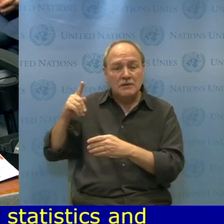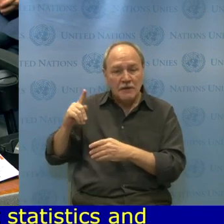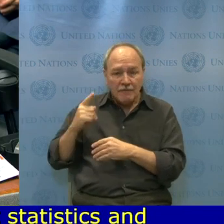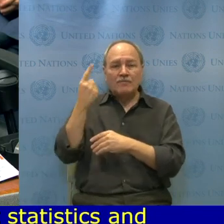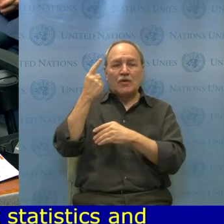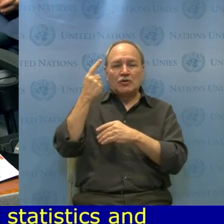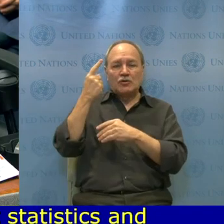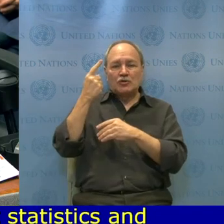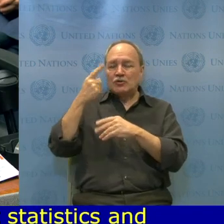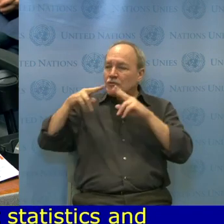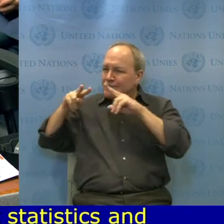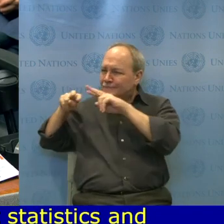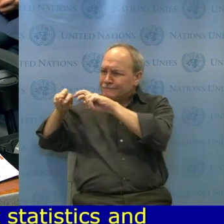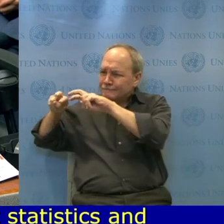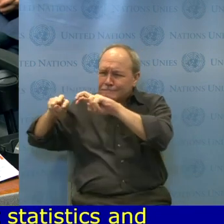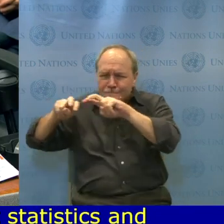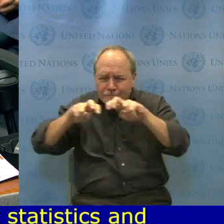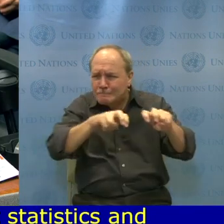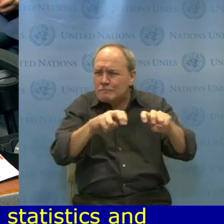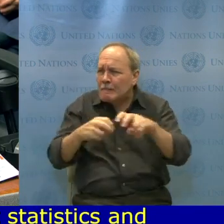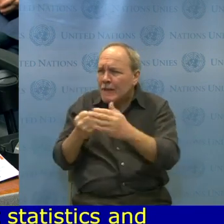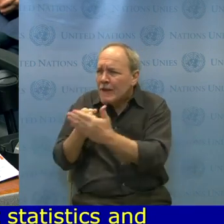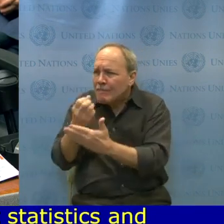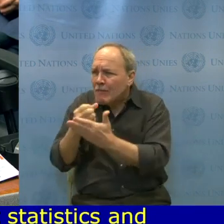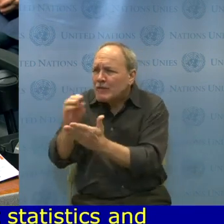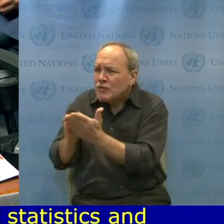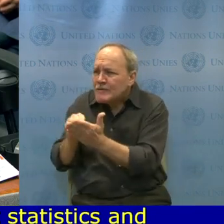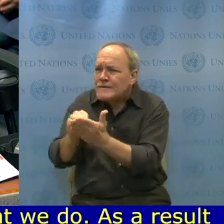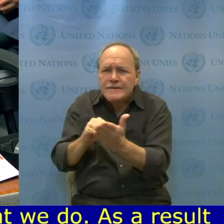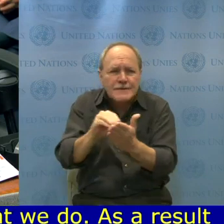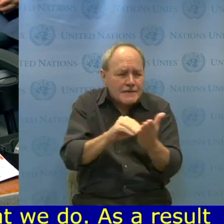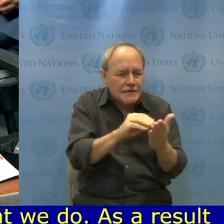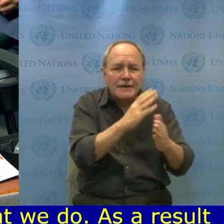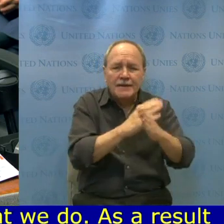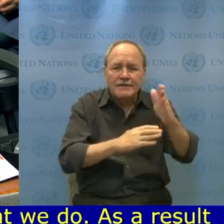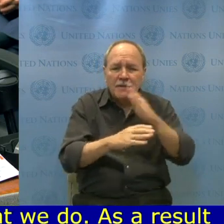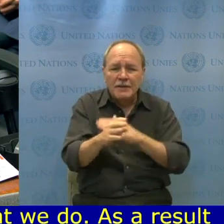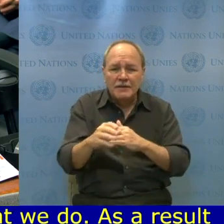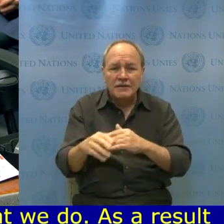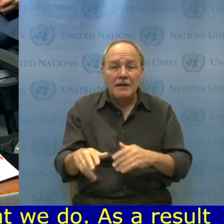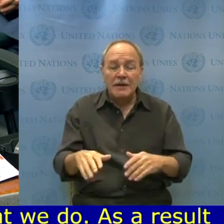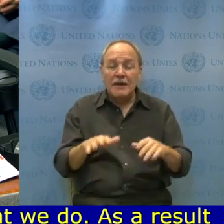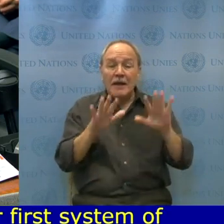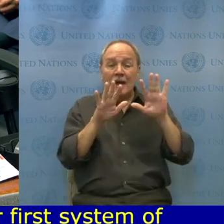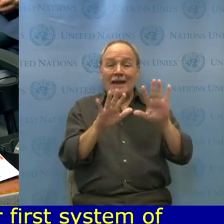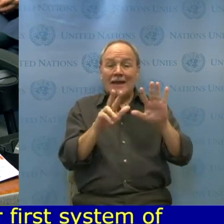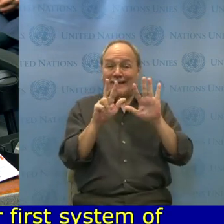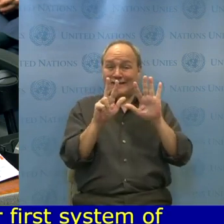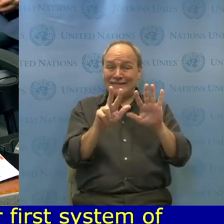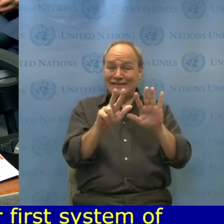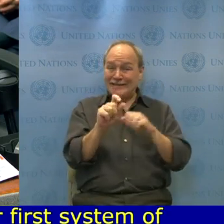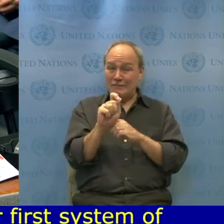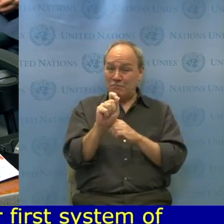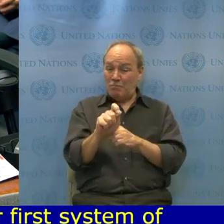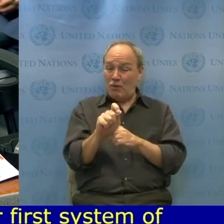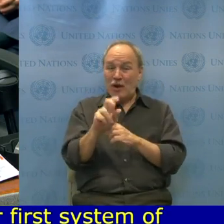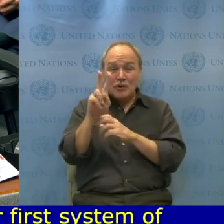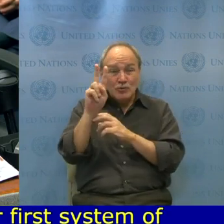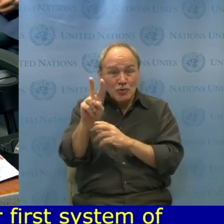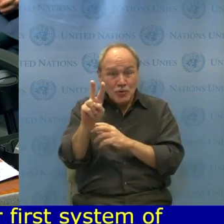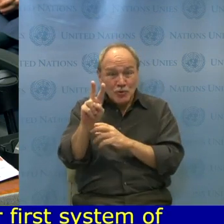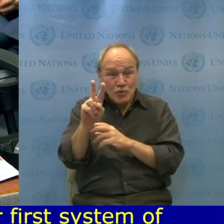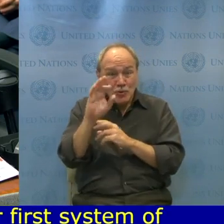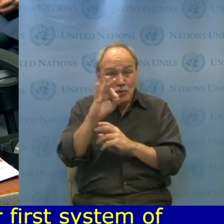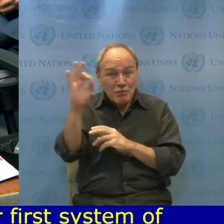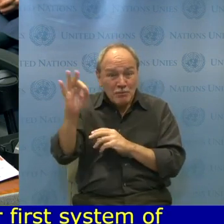providing information on disability. And as a result of this, we see that 18.2% of the adult population